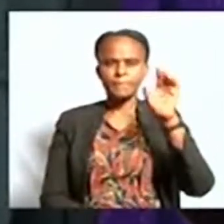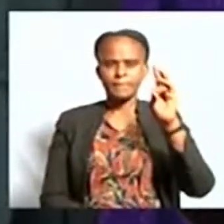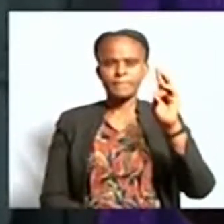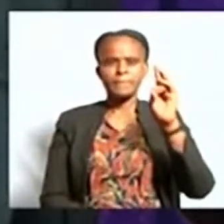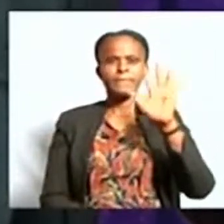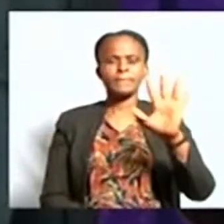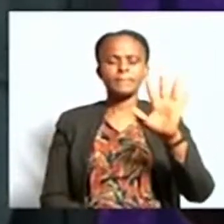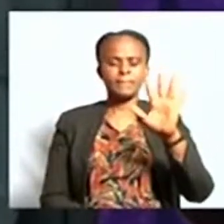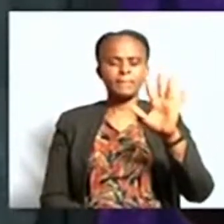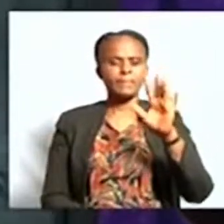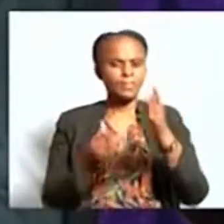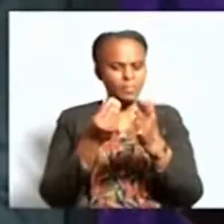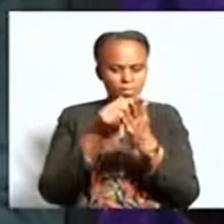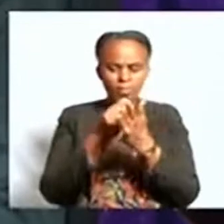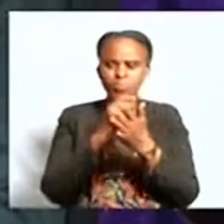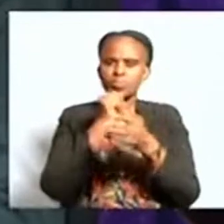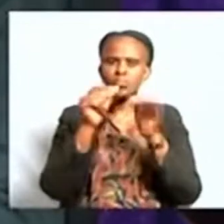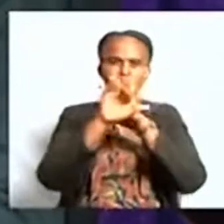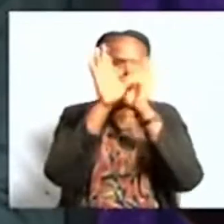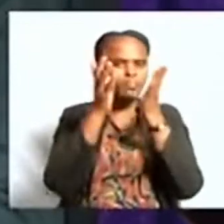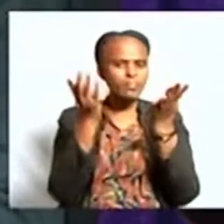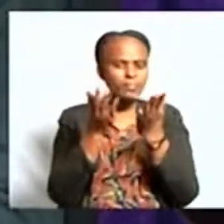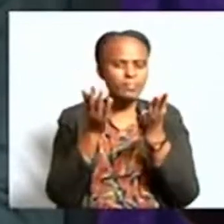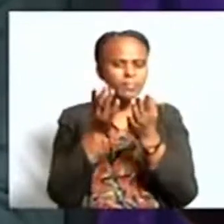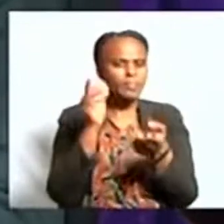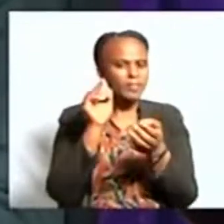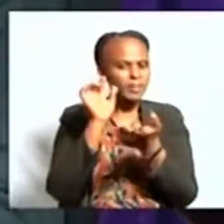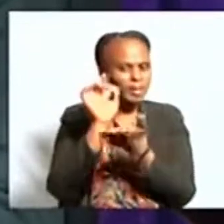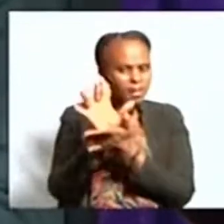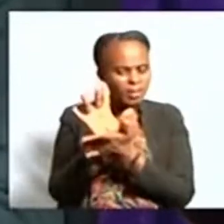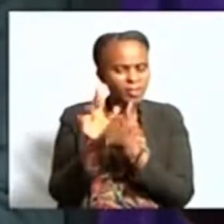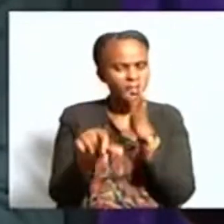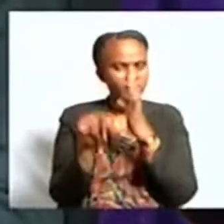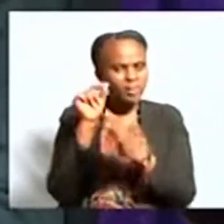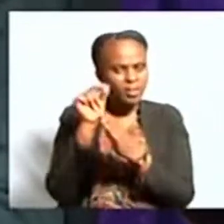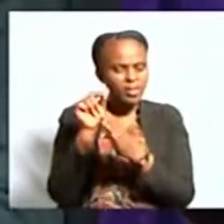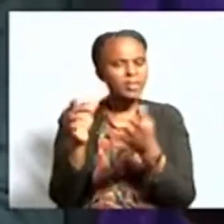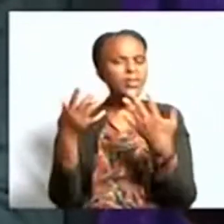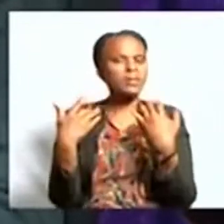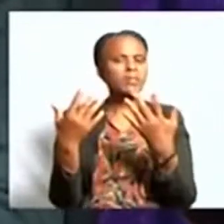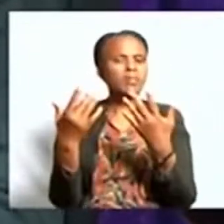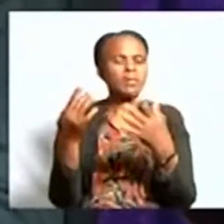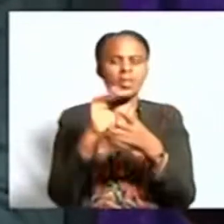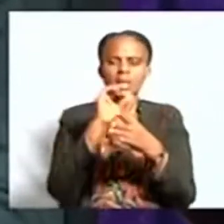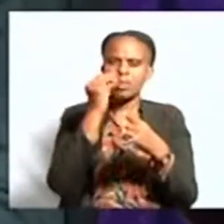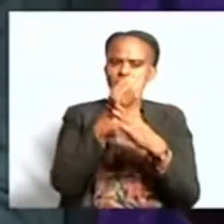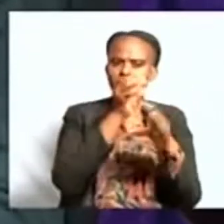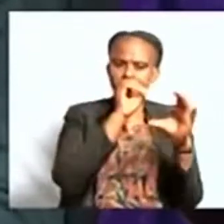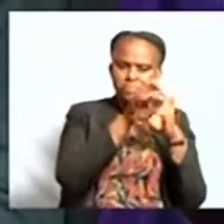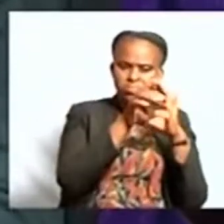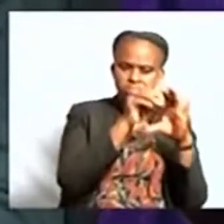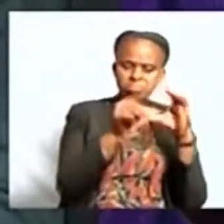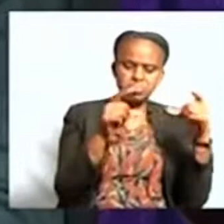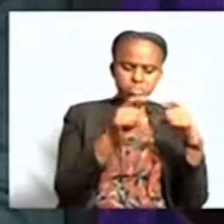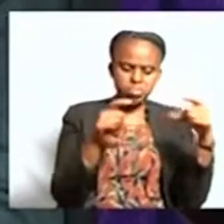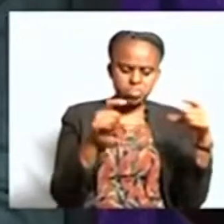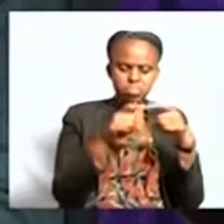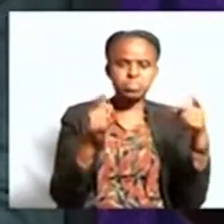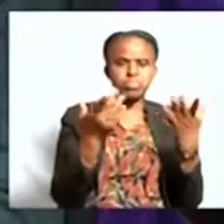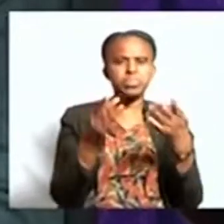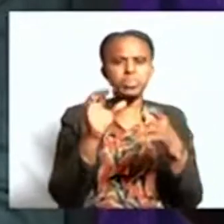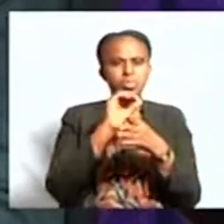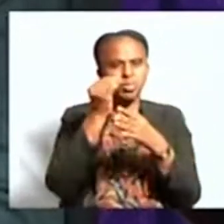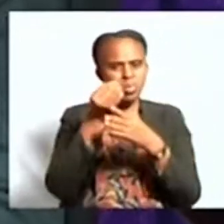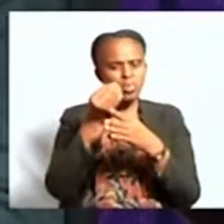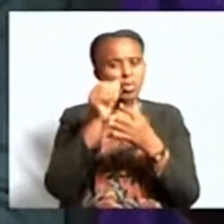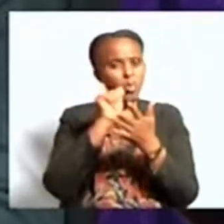360,175 unaccounted for, in that neither cash was found on hand nor deposit slips as of